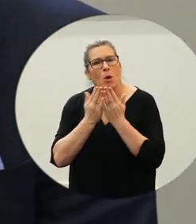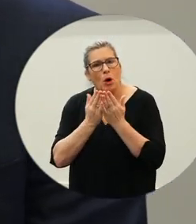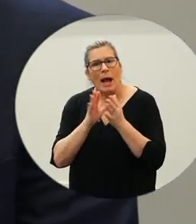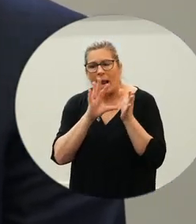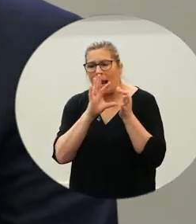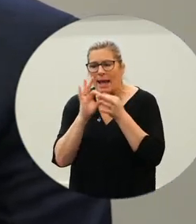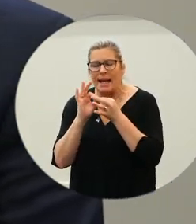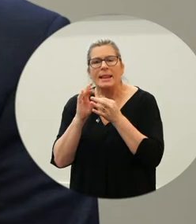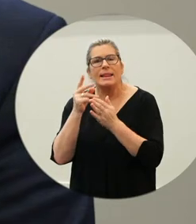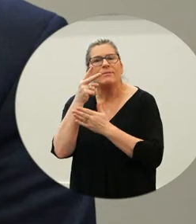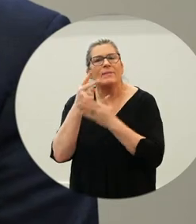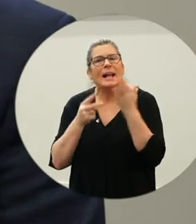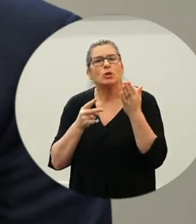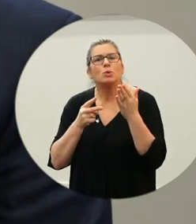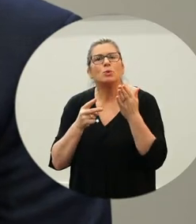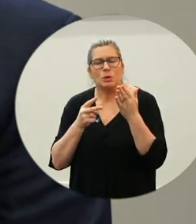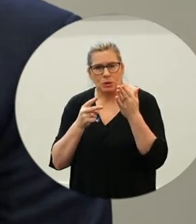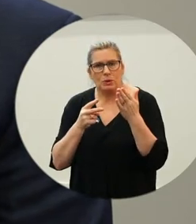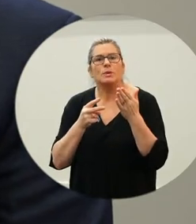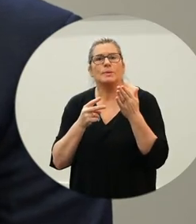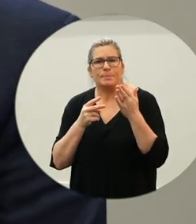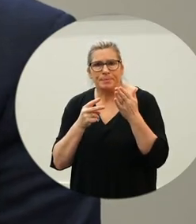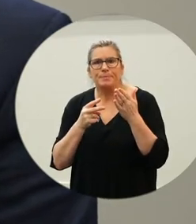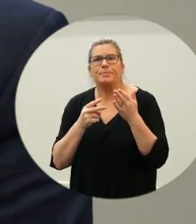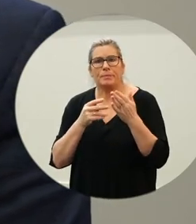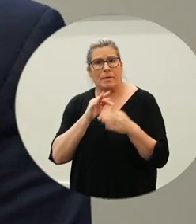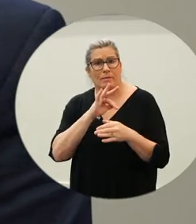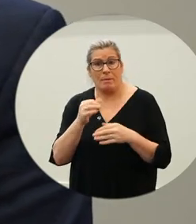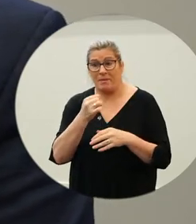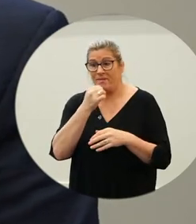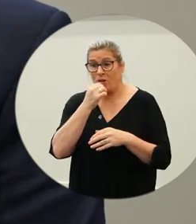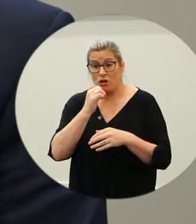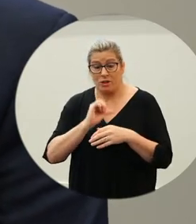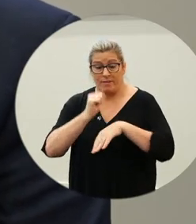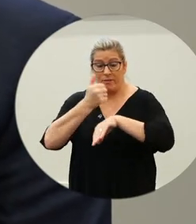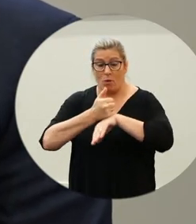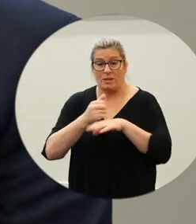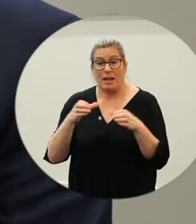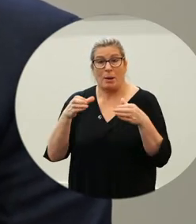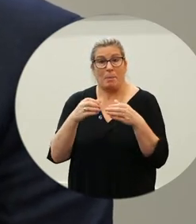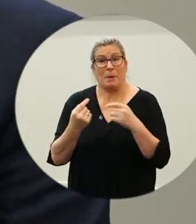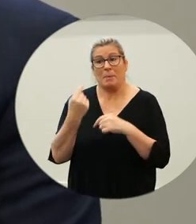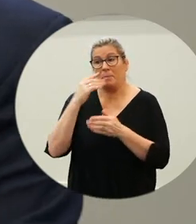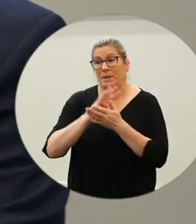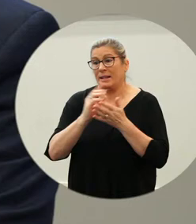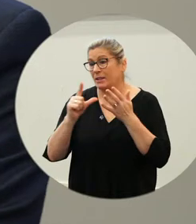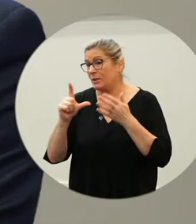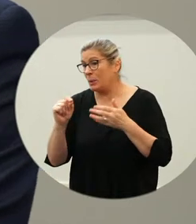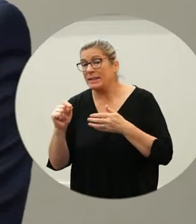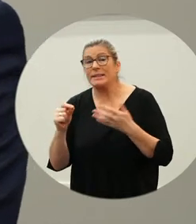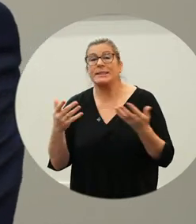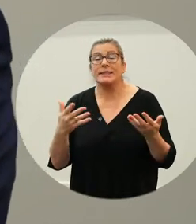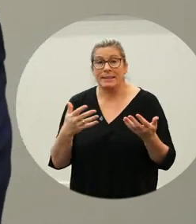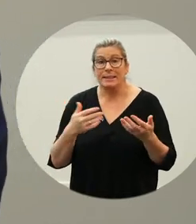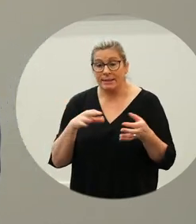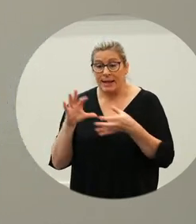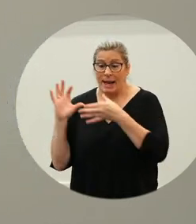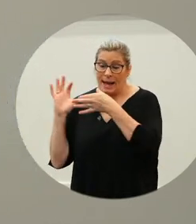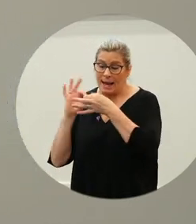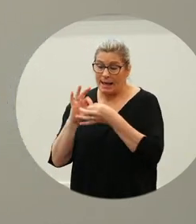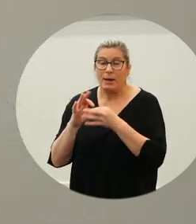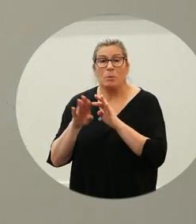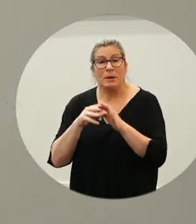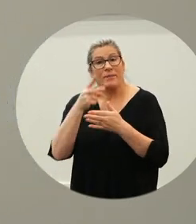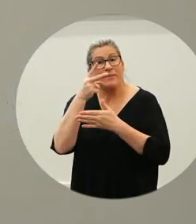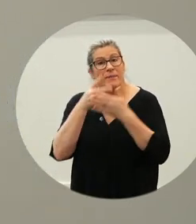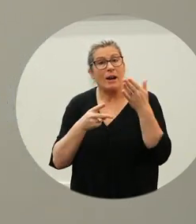values which imbued the first force in the 20s with the values that